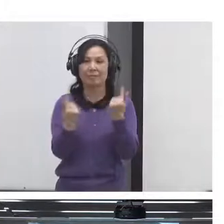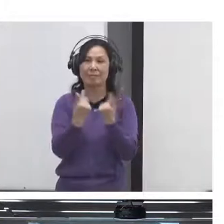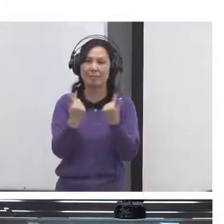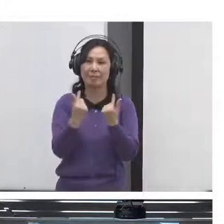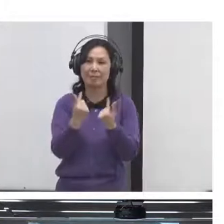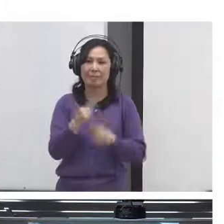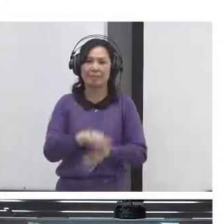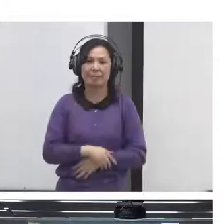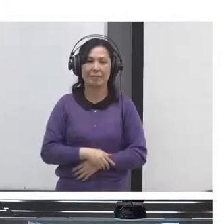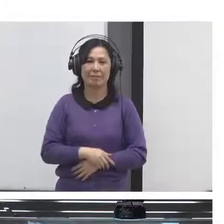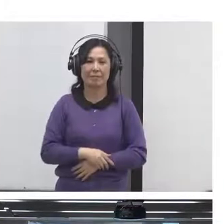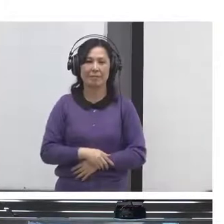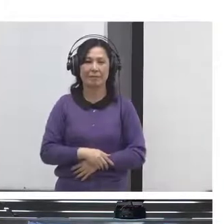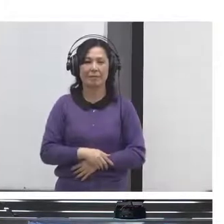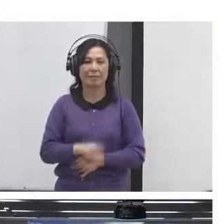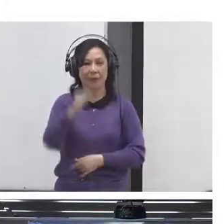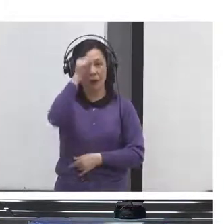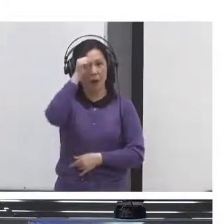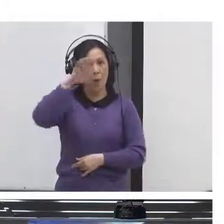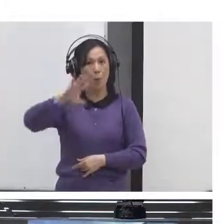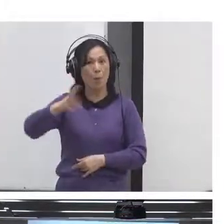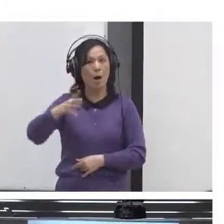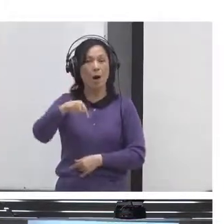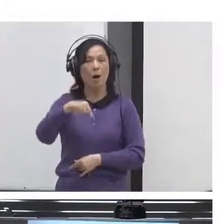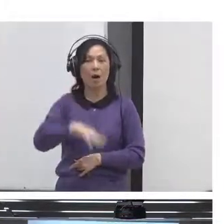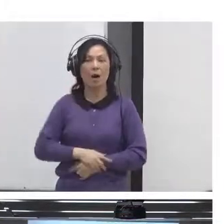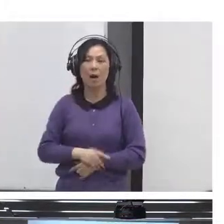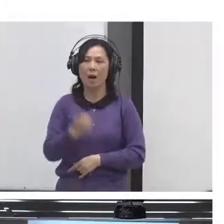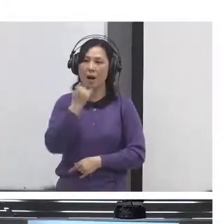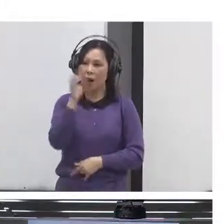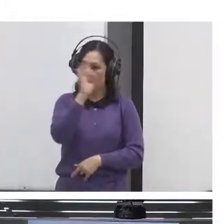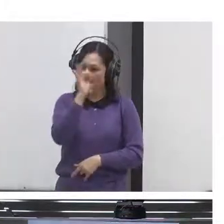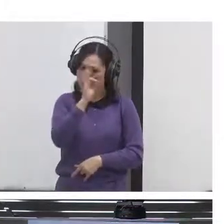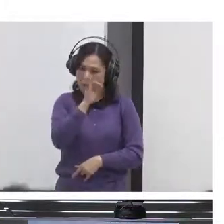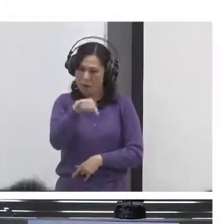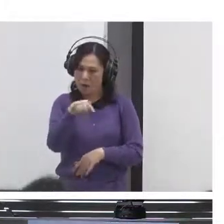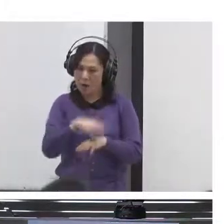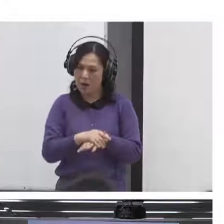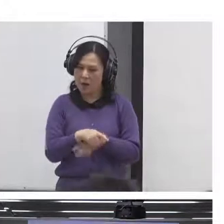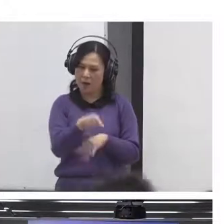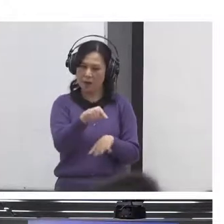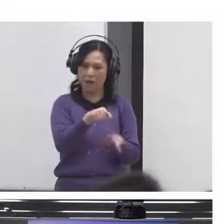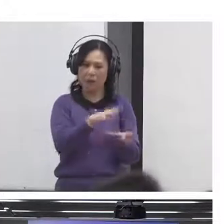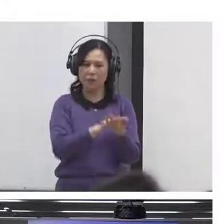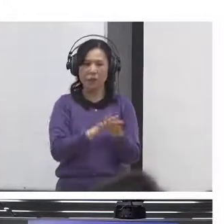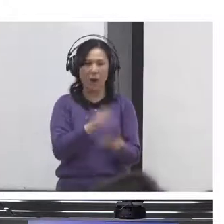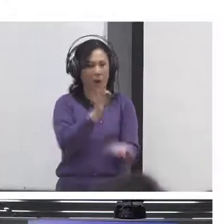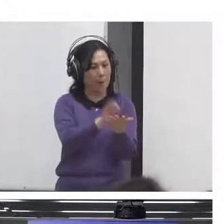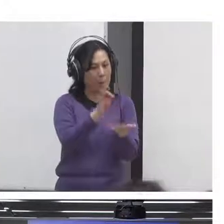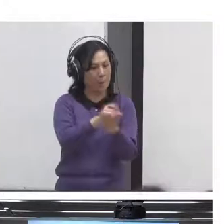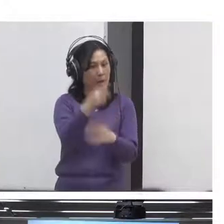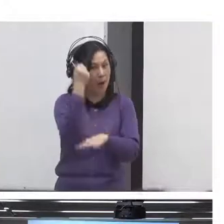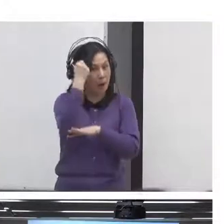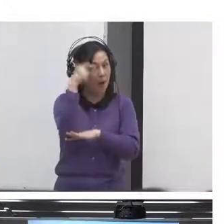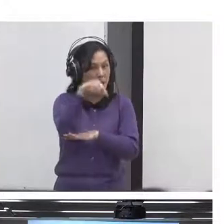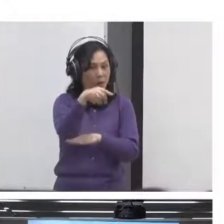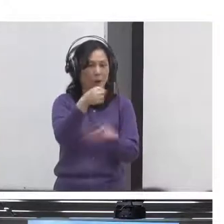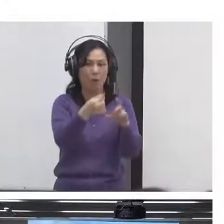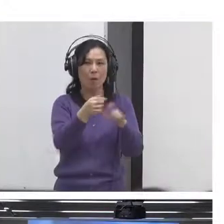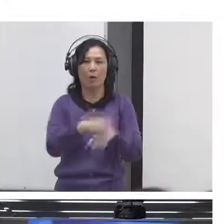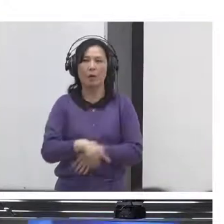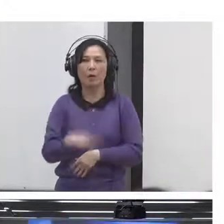affordable housing. The test run in Ecuador focuses on disaster management. In the city of